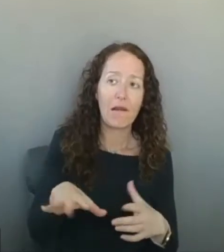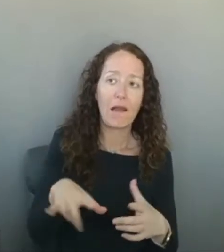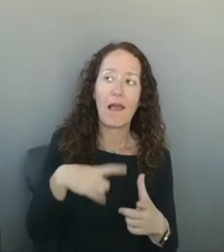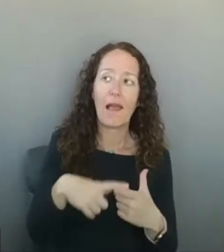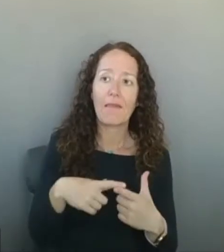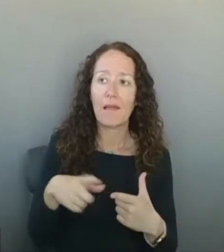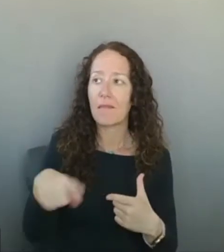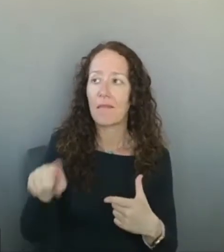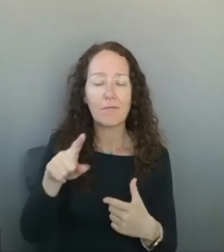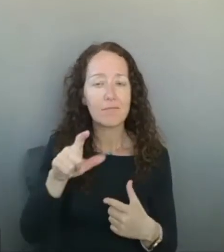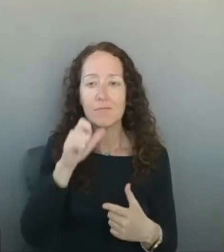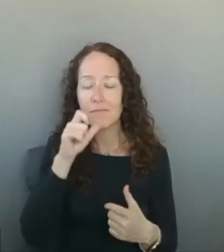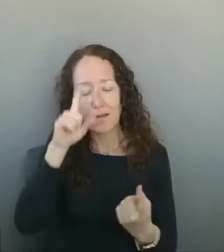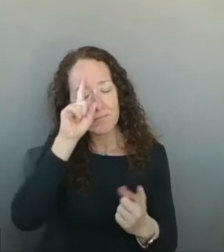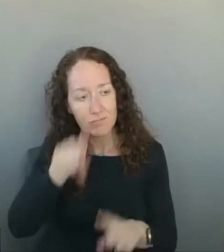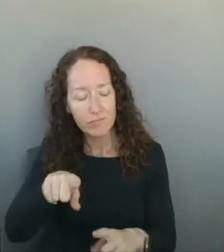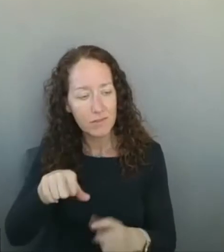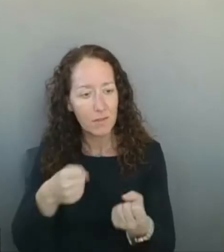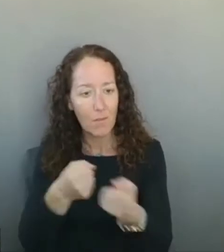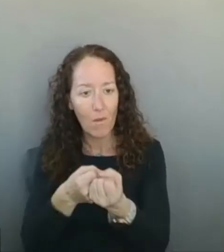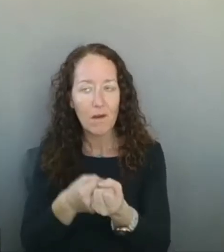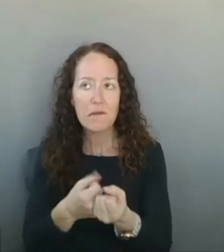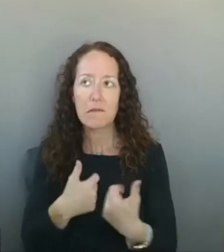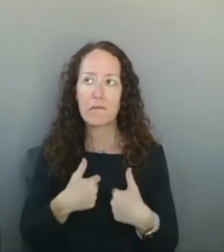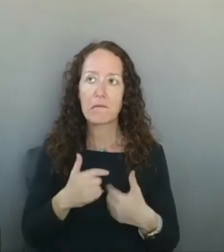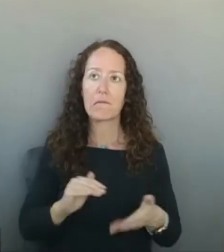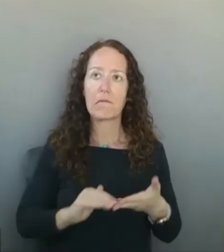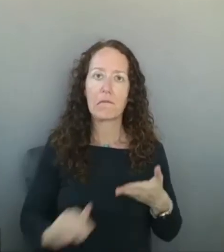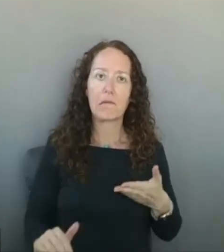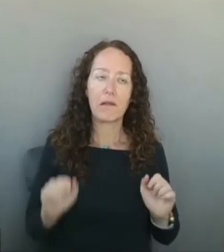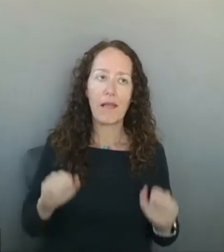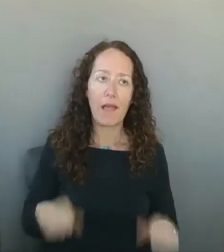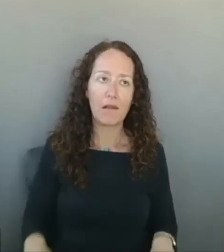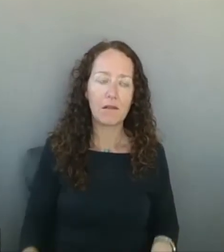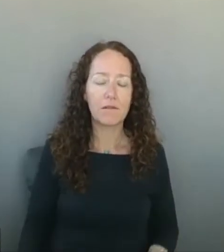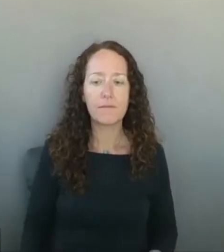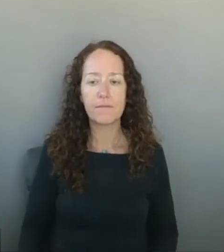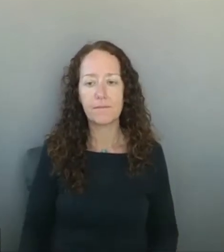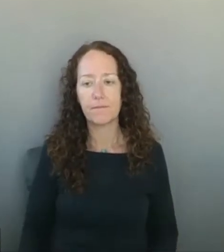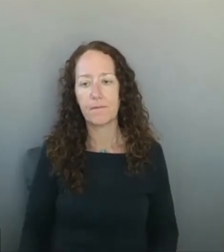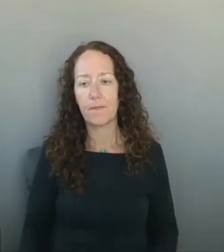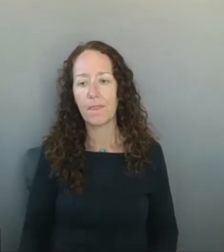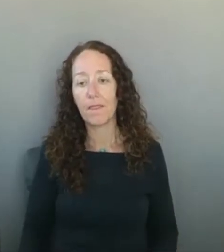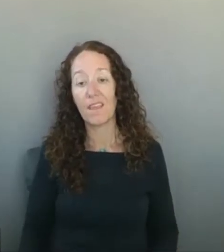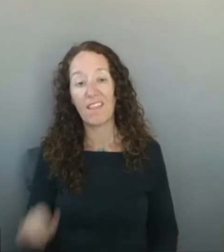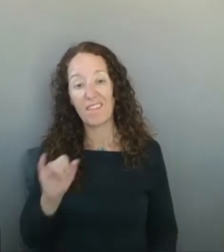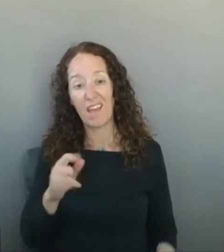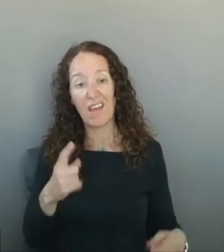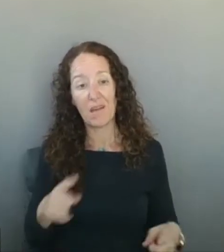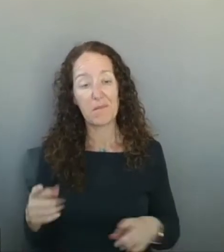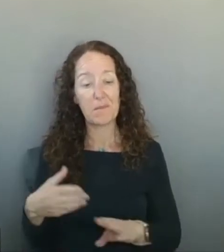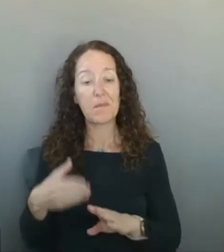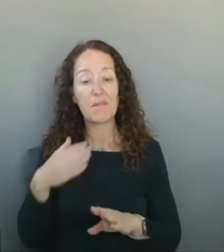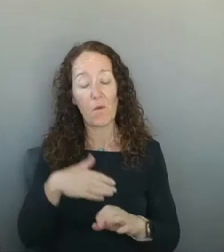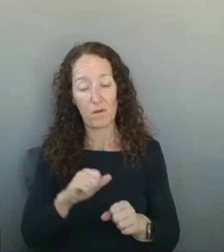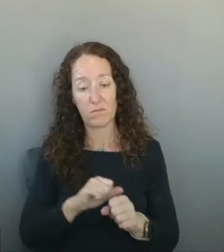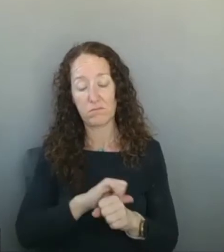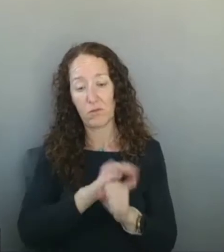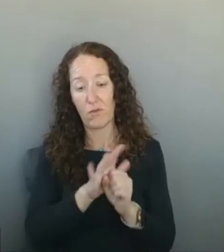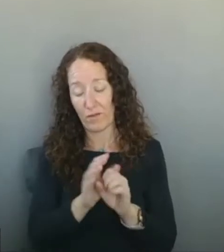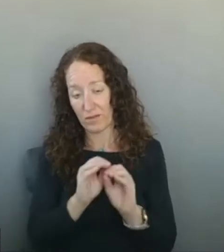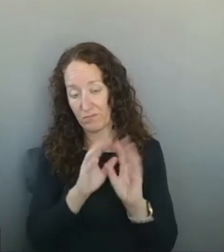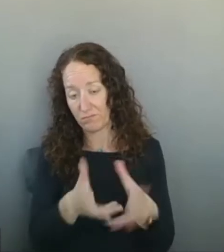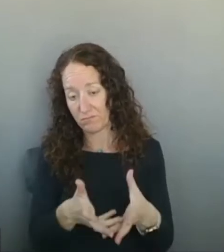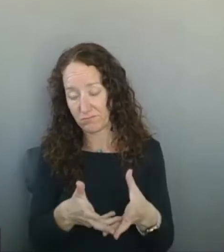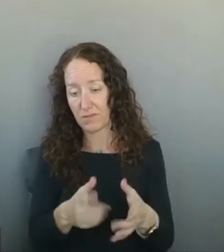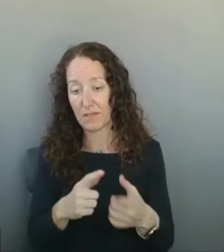It's already a challenge in the quote unquote, or I guess pre-pandemic times. But leaders need